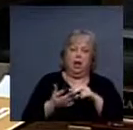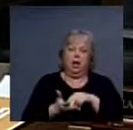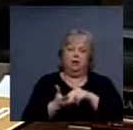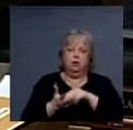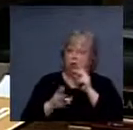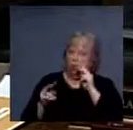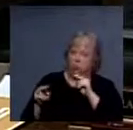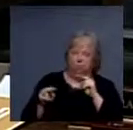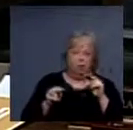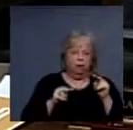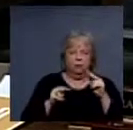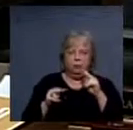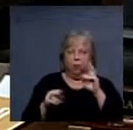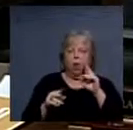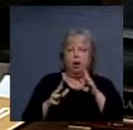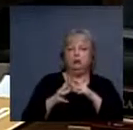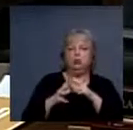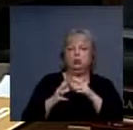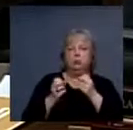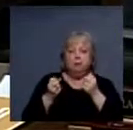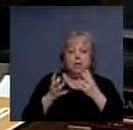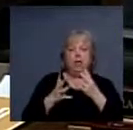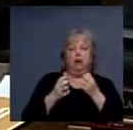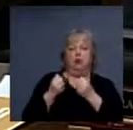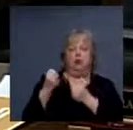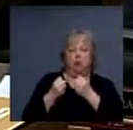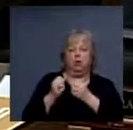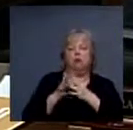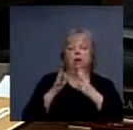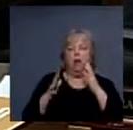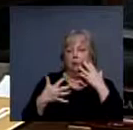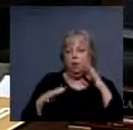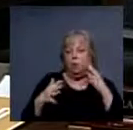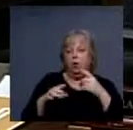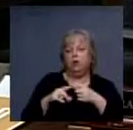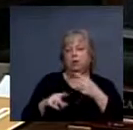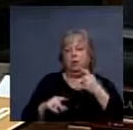while. Very high traffic, a lot of noise from high traffic,